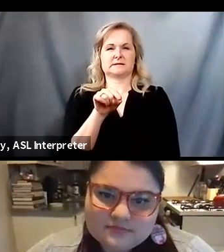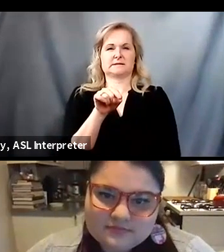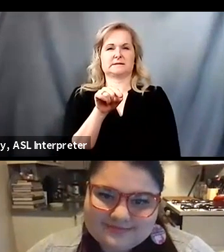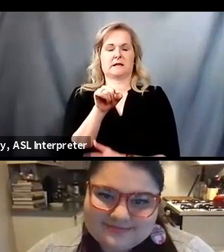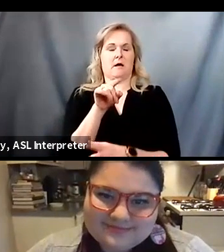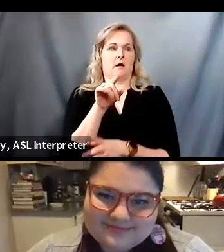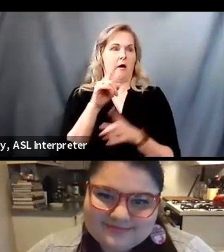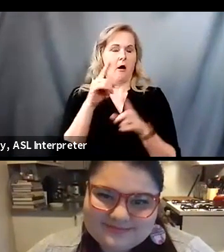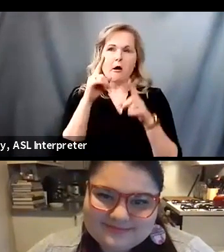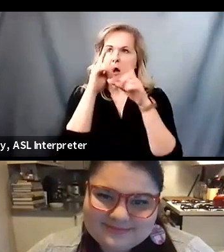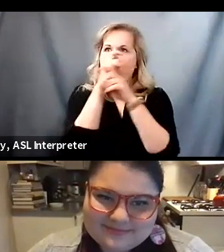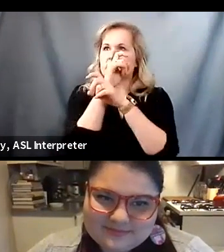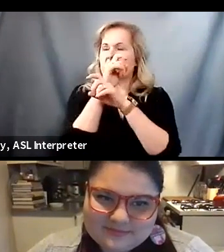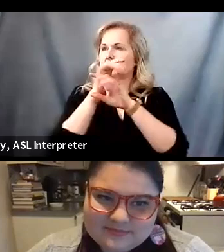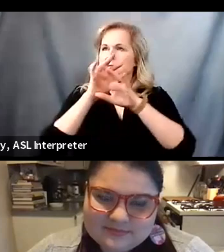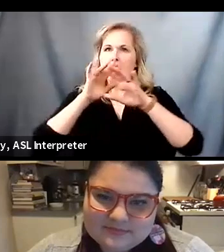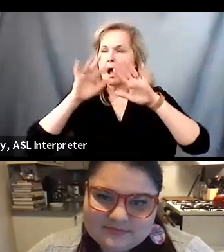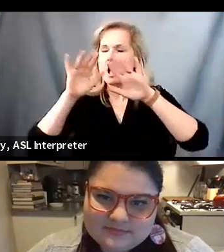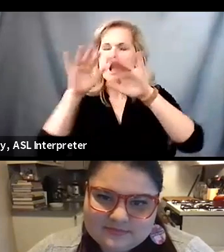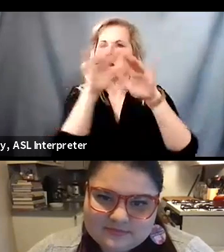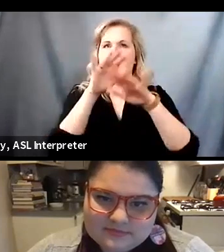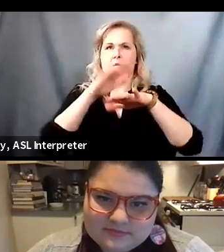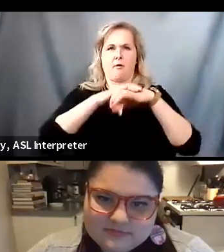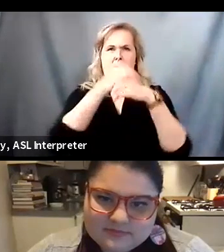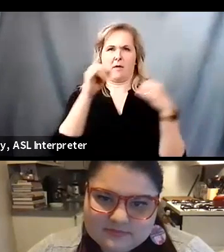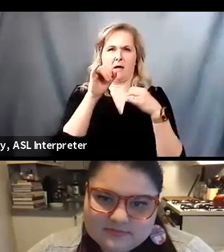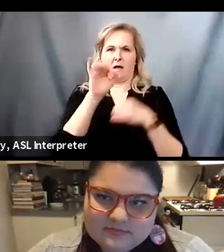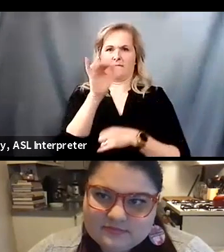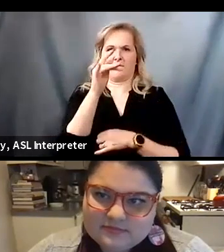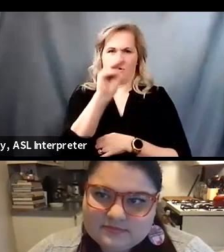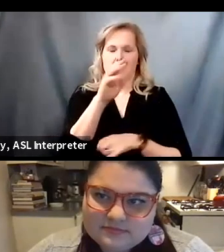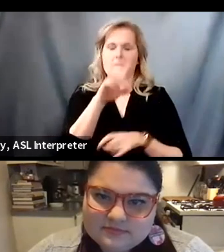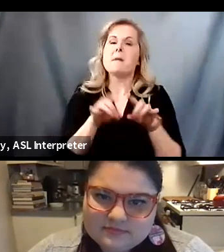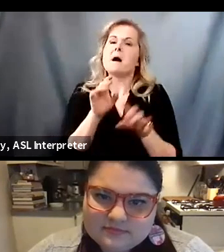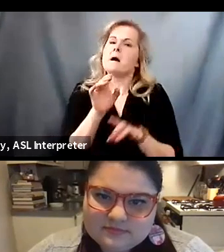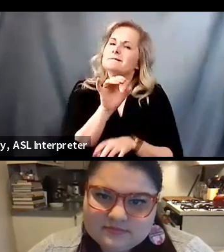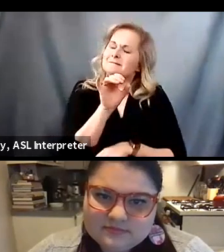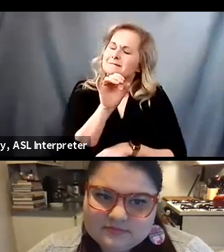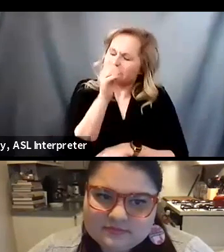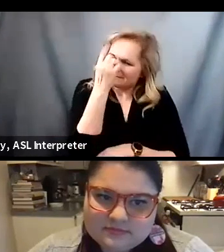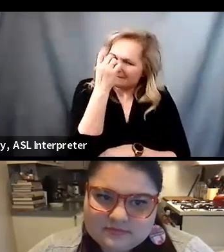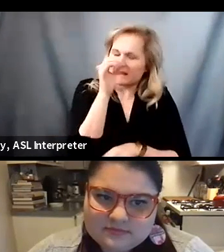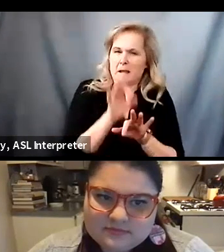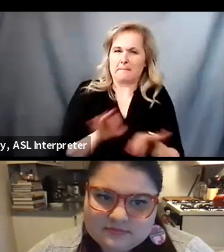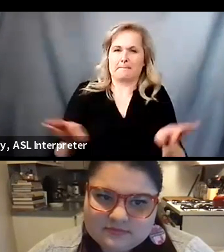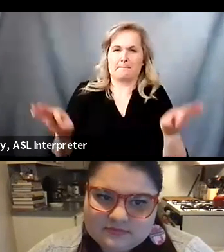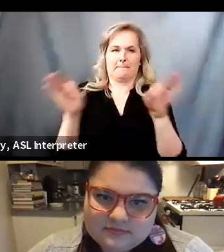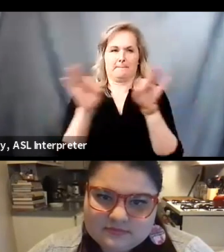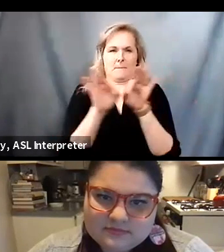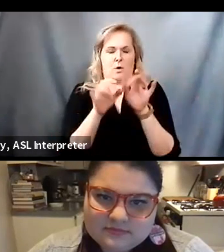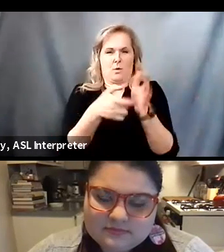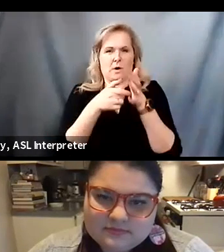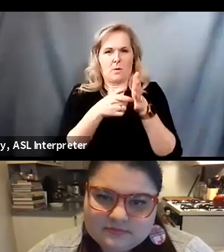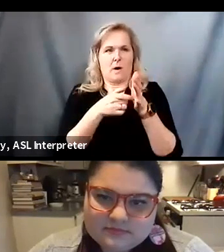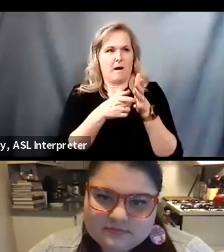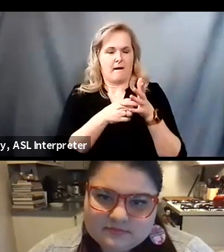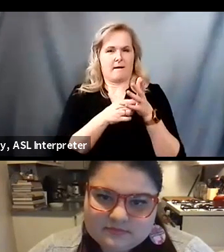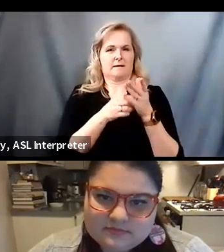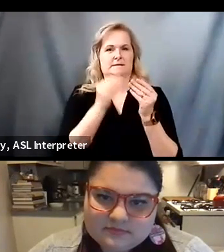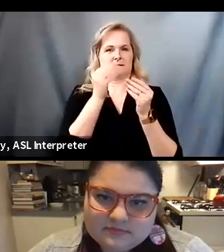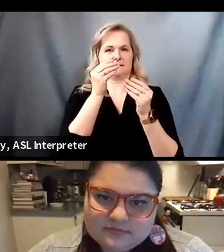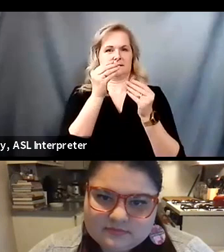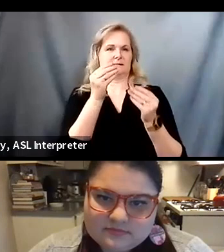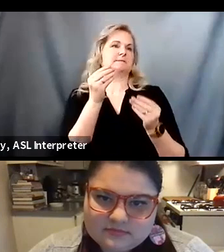complex and complicated to navigate in online forums, but it's important and it requires input from all of our